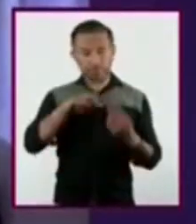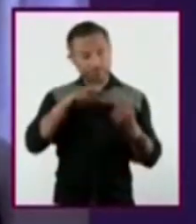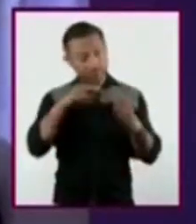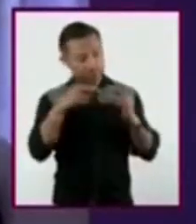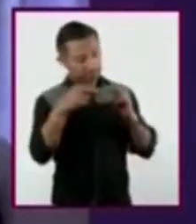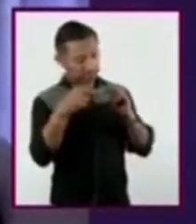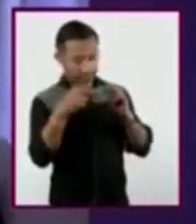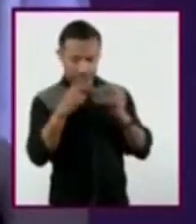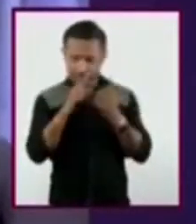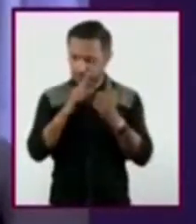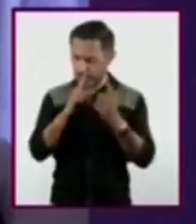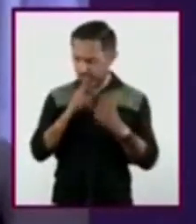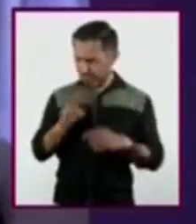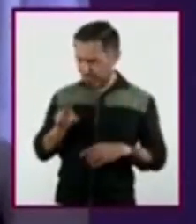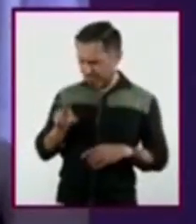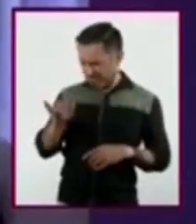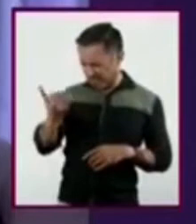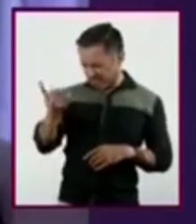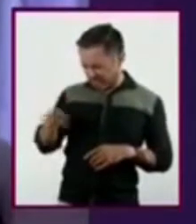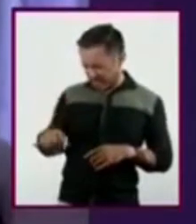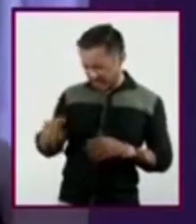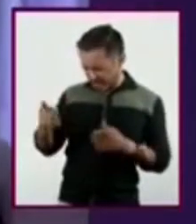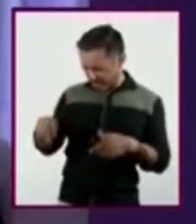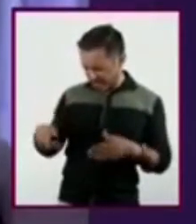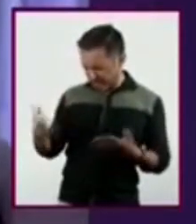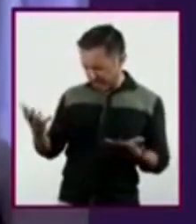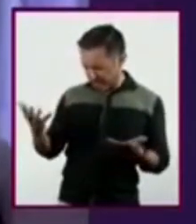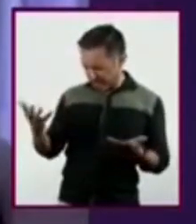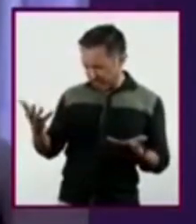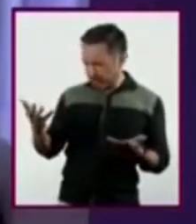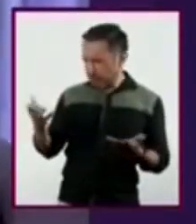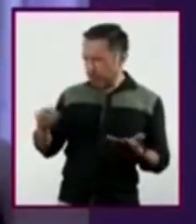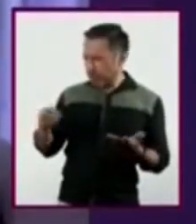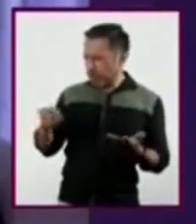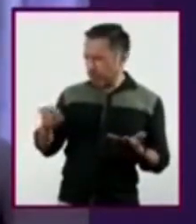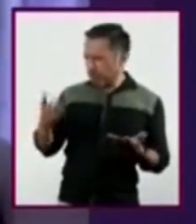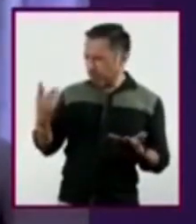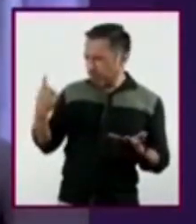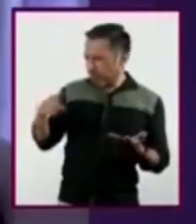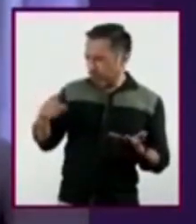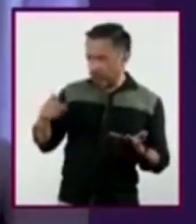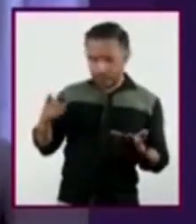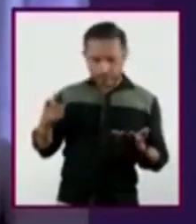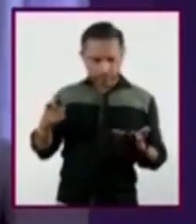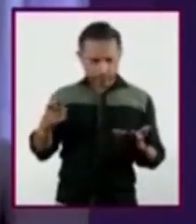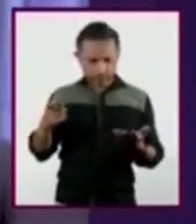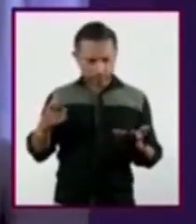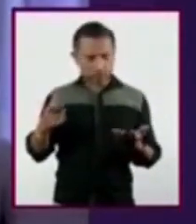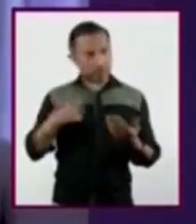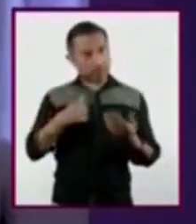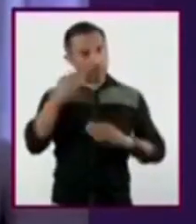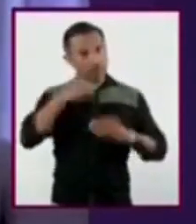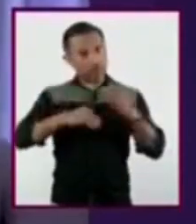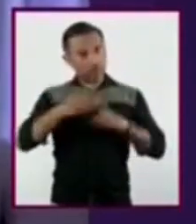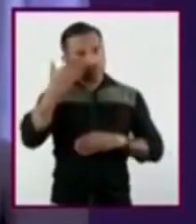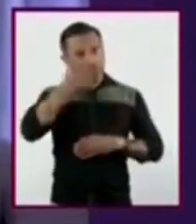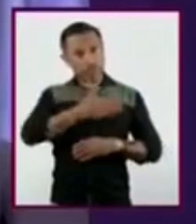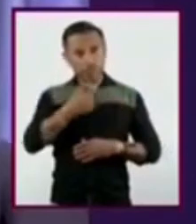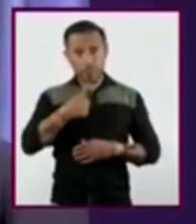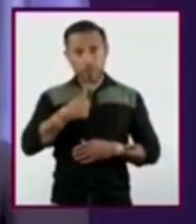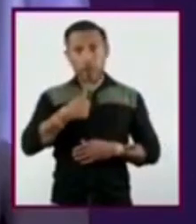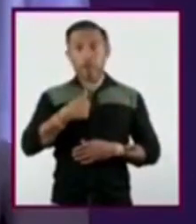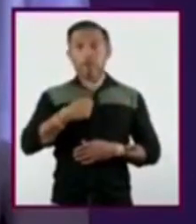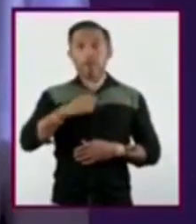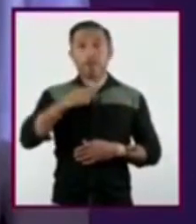What is that? My costume. I'm a pirate. I'm a